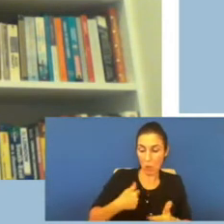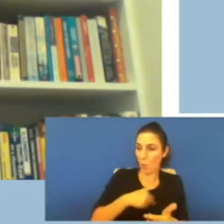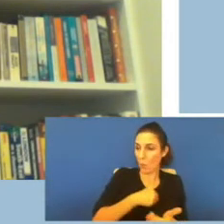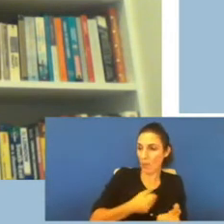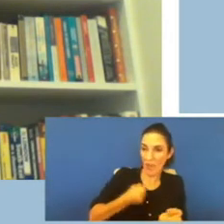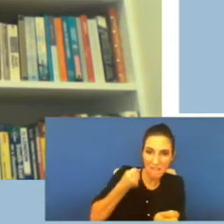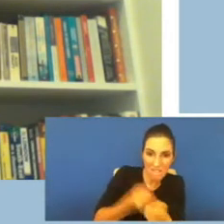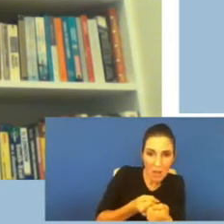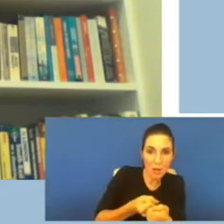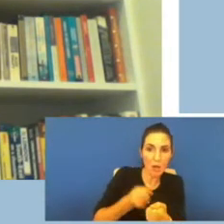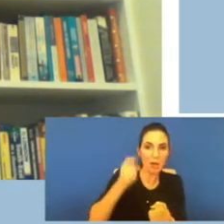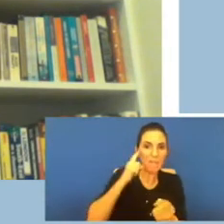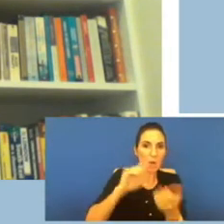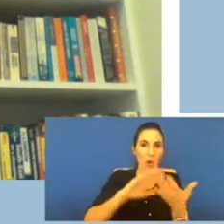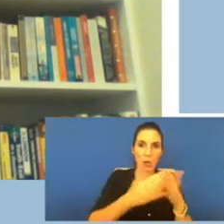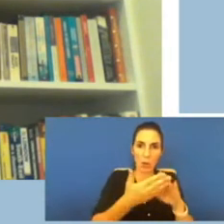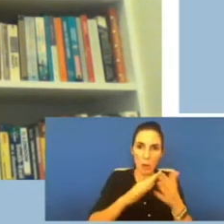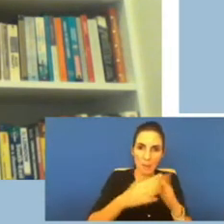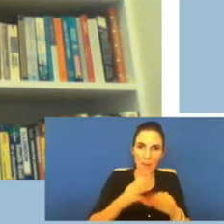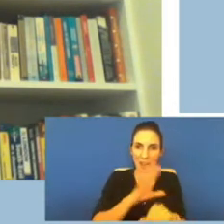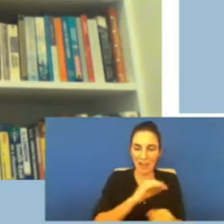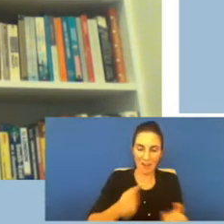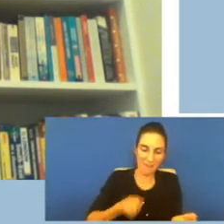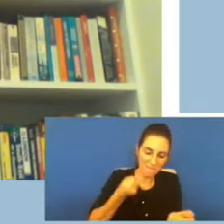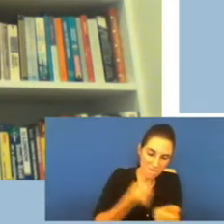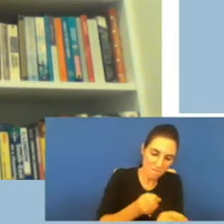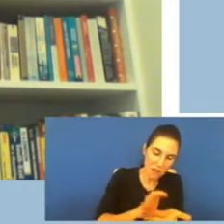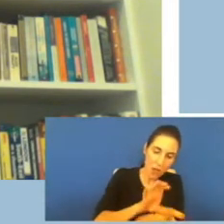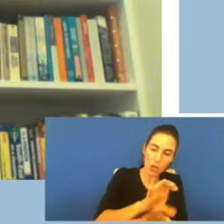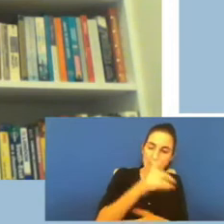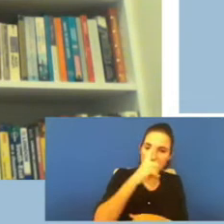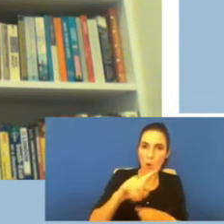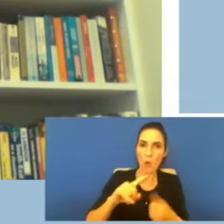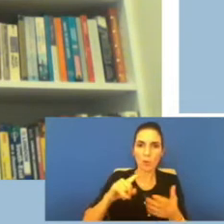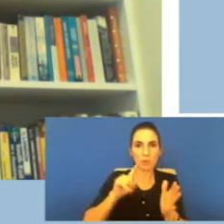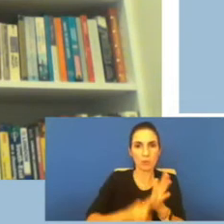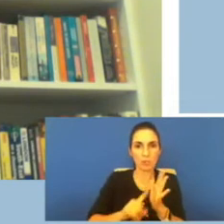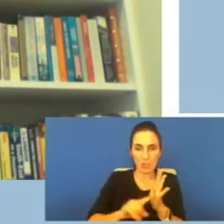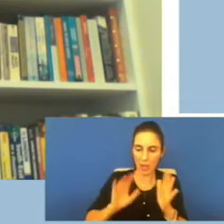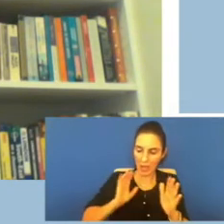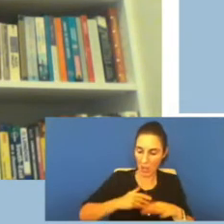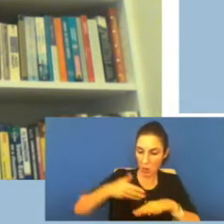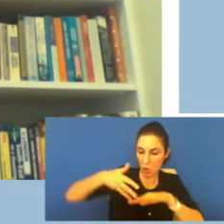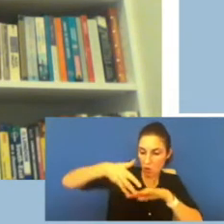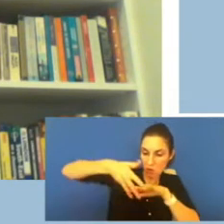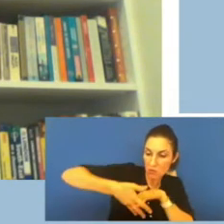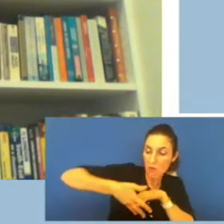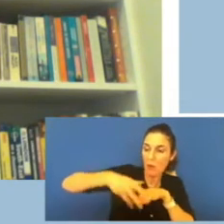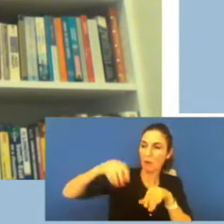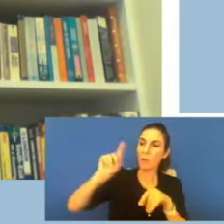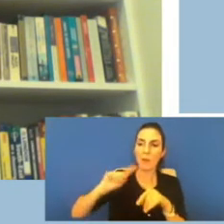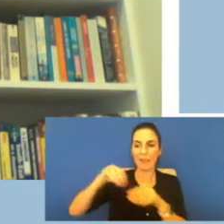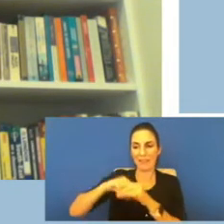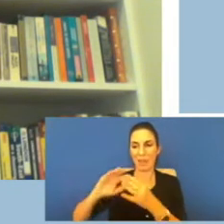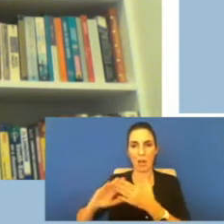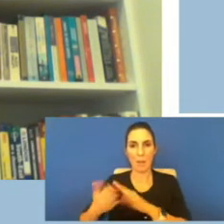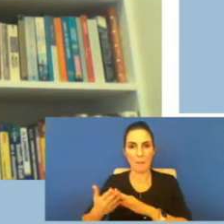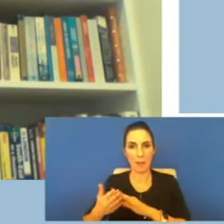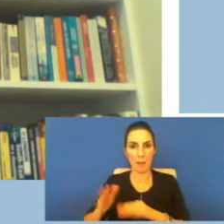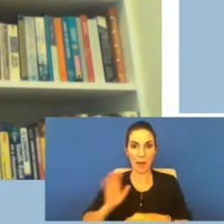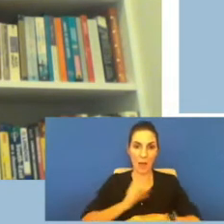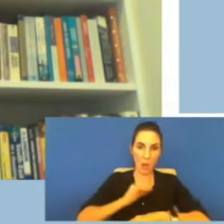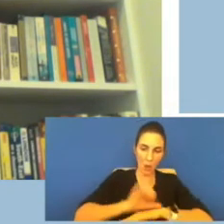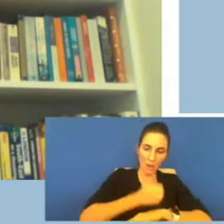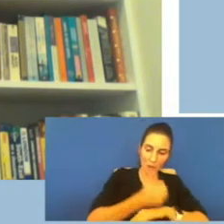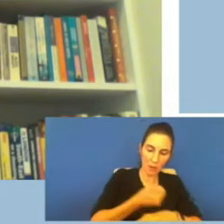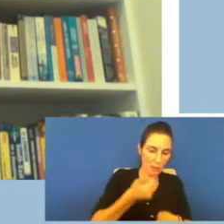work and a funder of research. And importantly, our roots are in community. Our founder was a high school principal on the